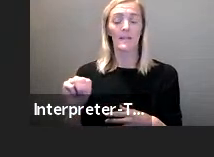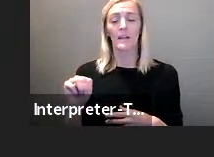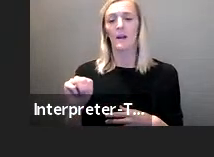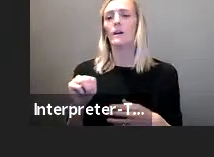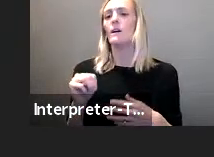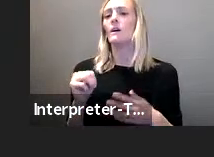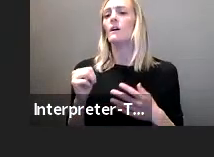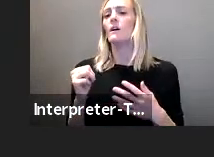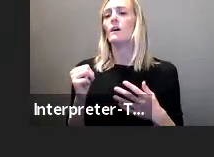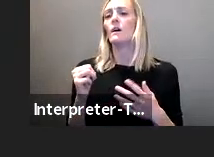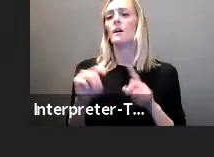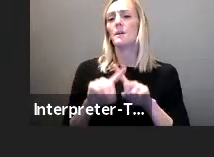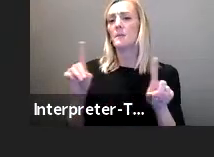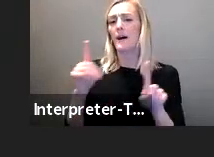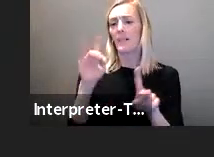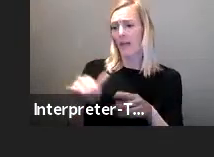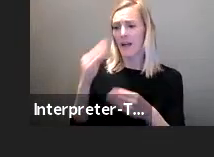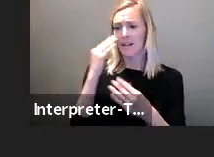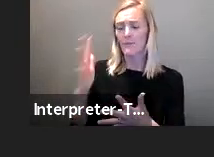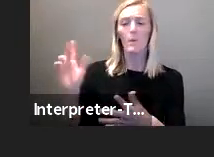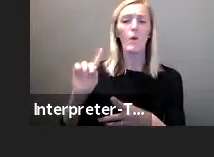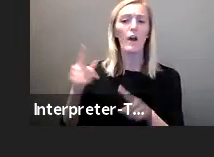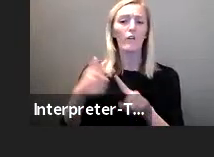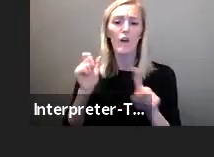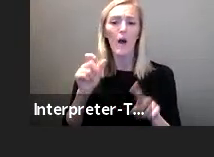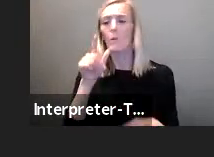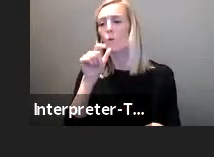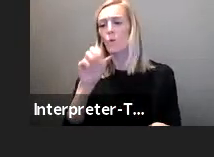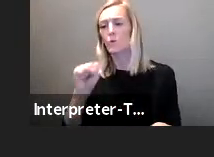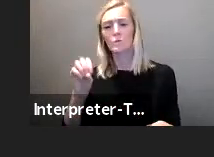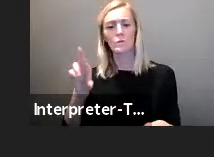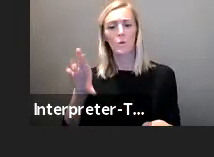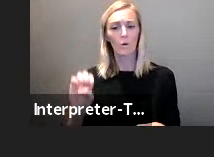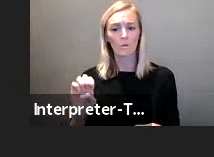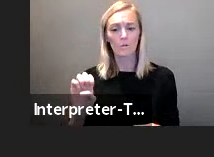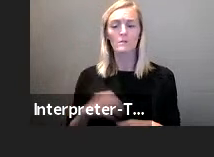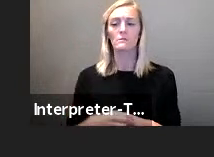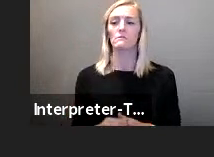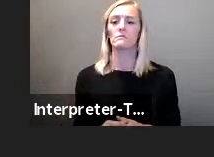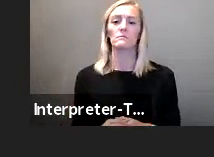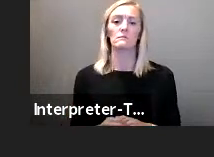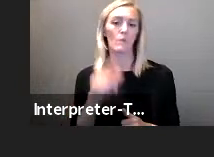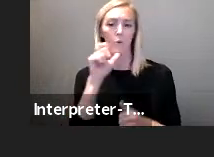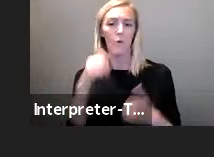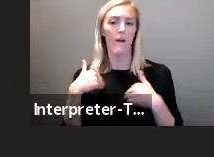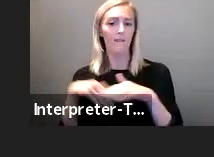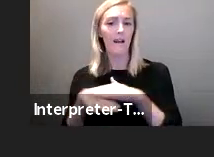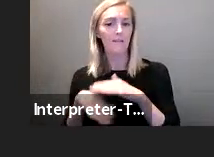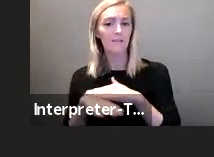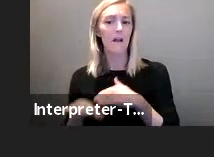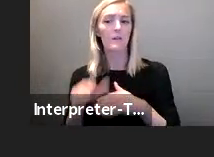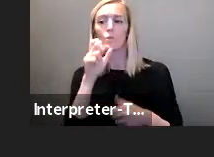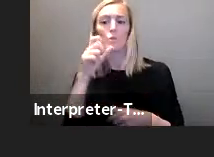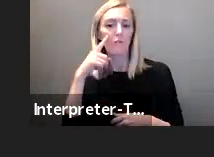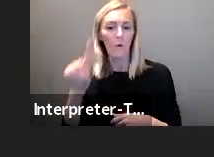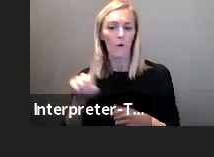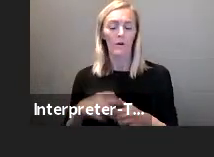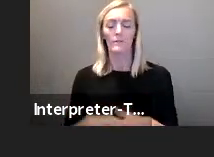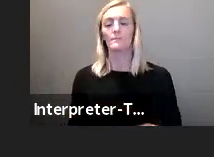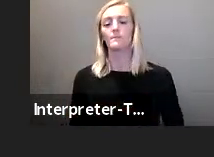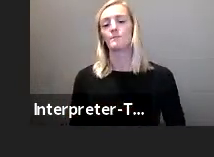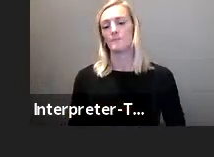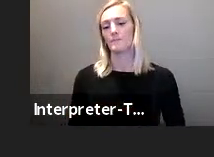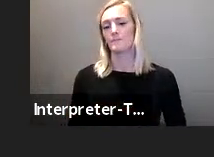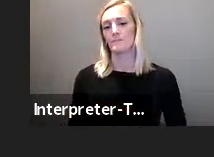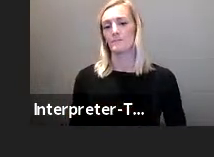sources behind this information? Where is it coming from? Who has access to it? Who is it for? And so